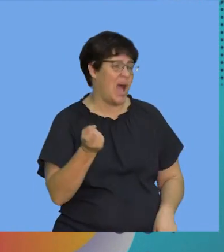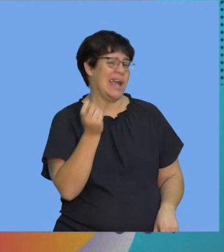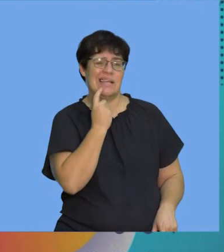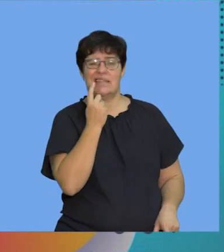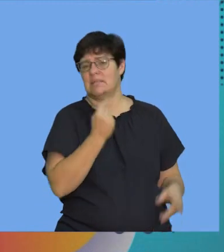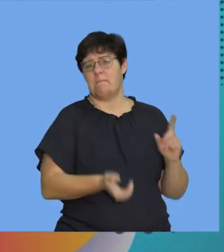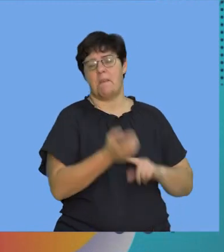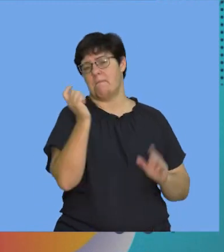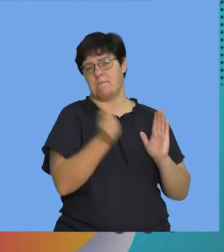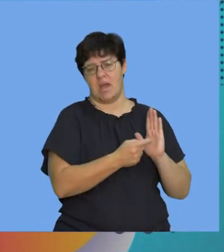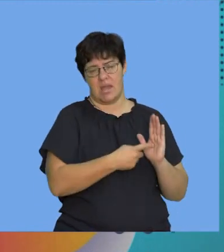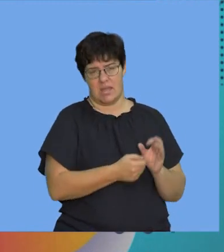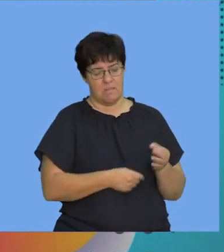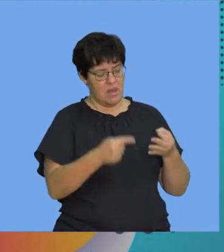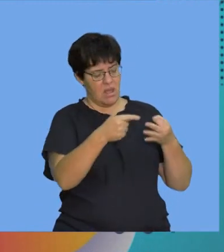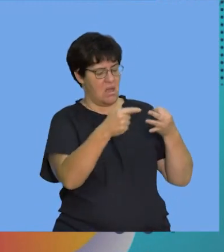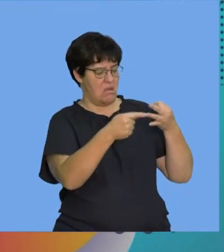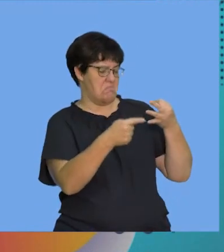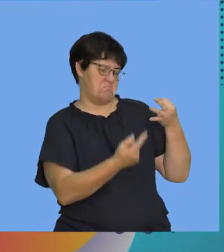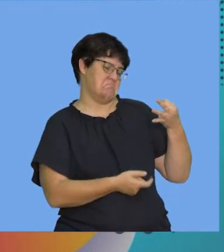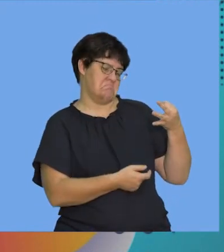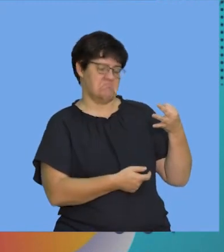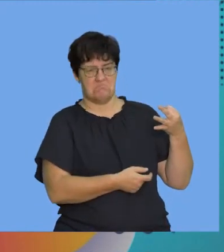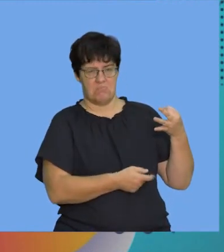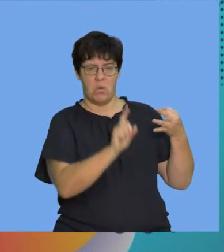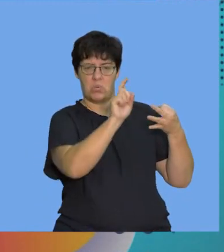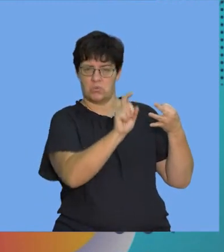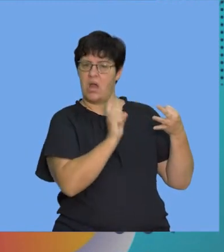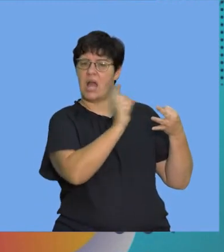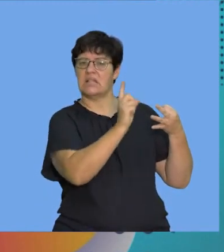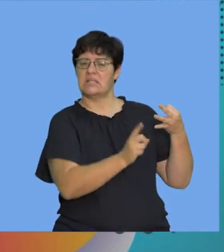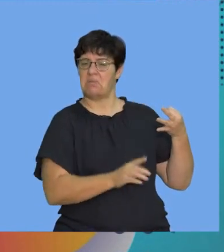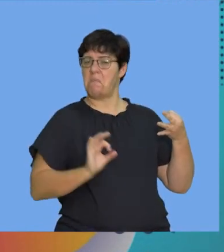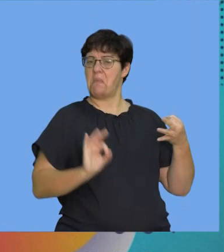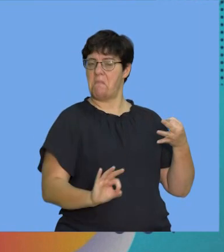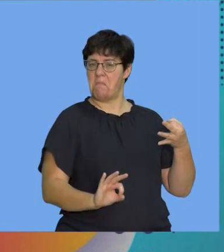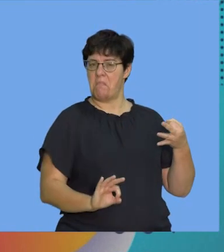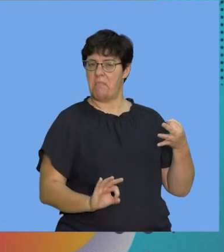already answered 2 or 3 questions and you got them right. Maybe there will be